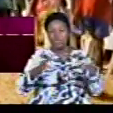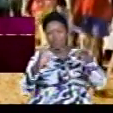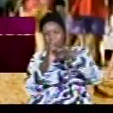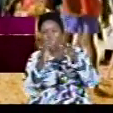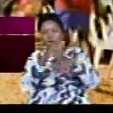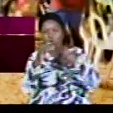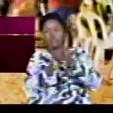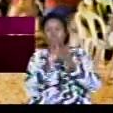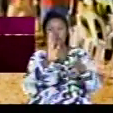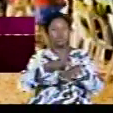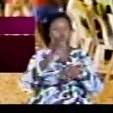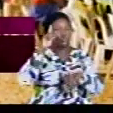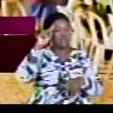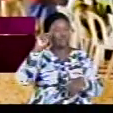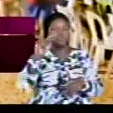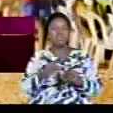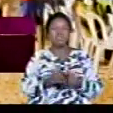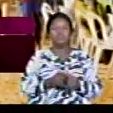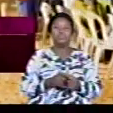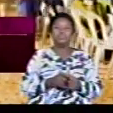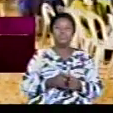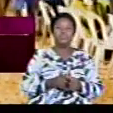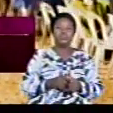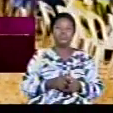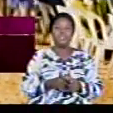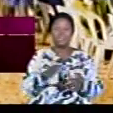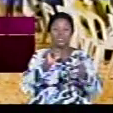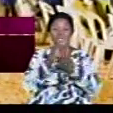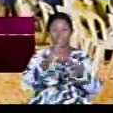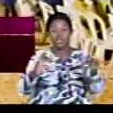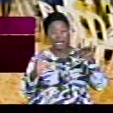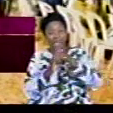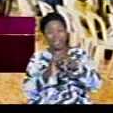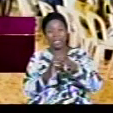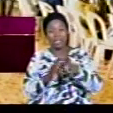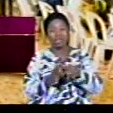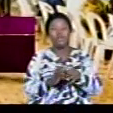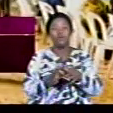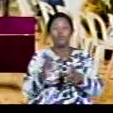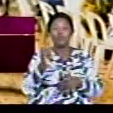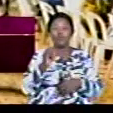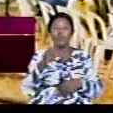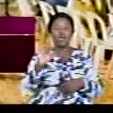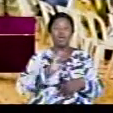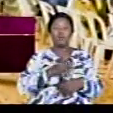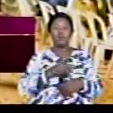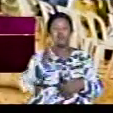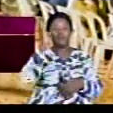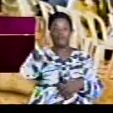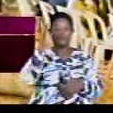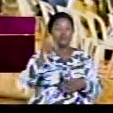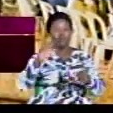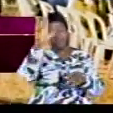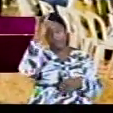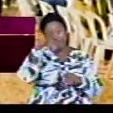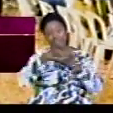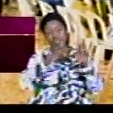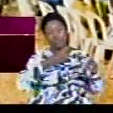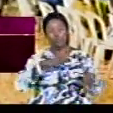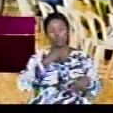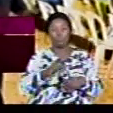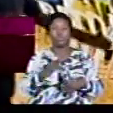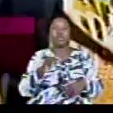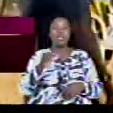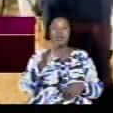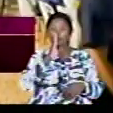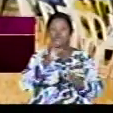dclm.org/connect to Christ. See it on the link right now. That is the link where we can follow up with you. Our general superintendent can reach out to you.